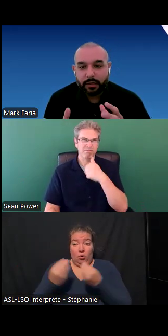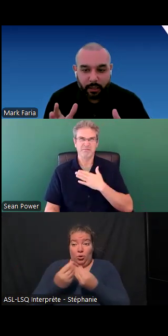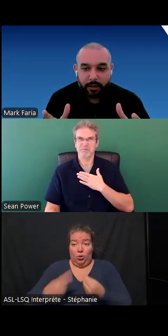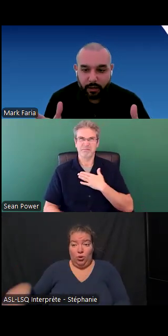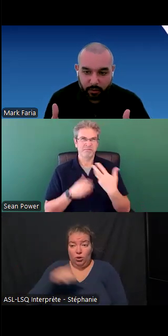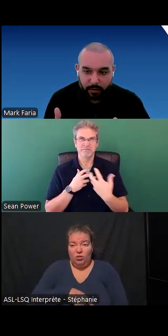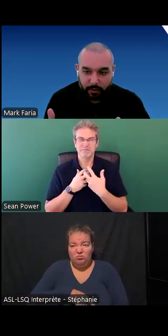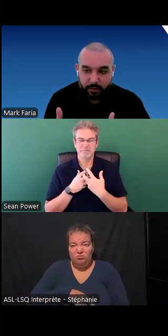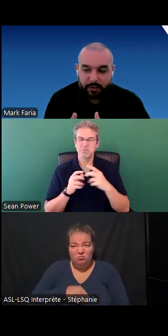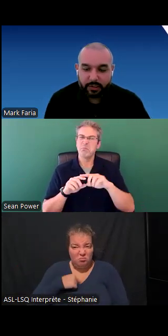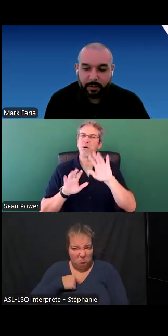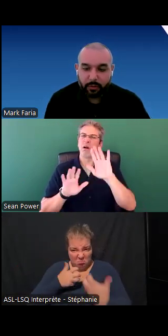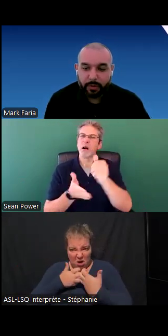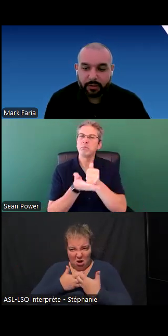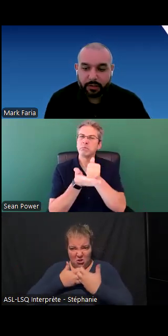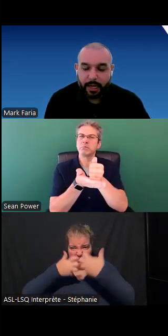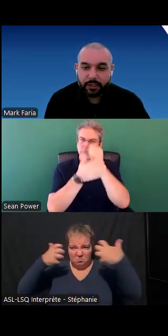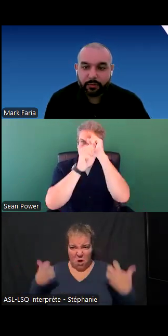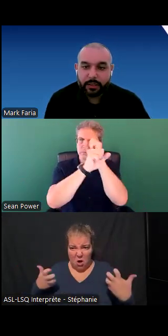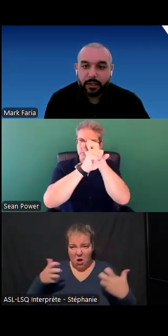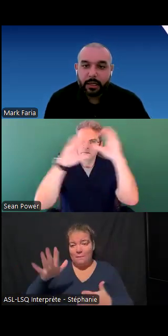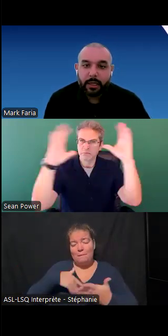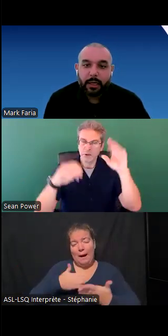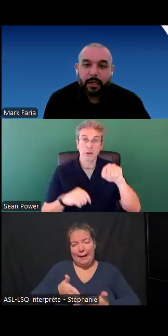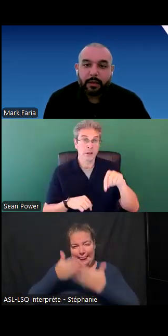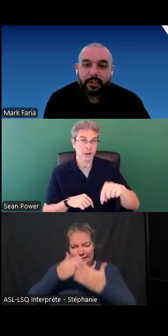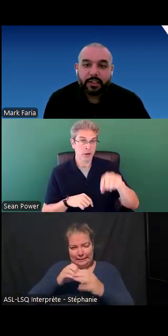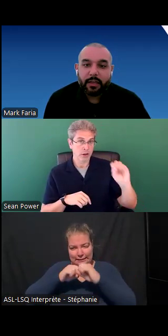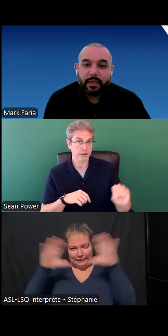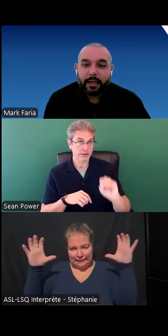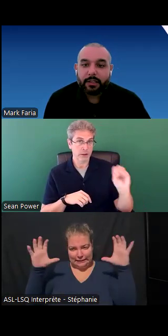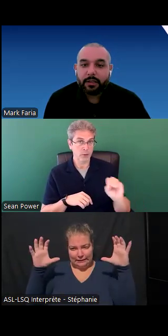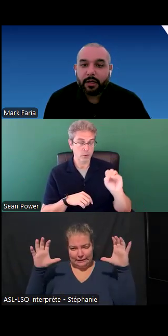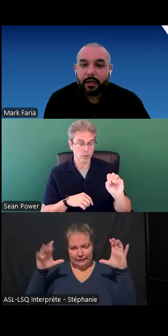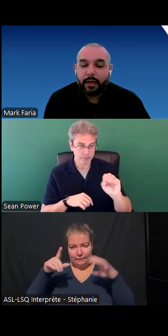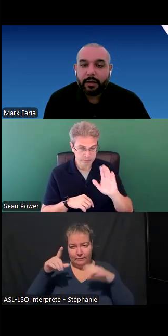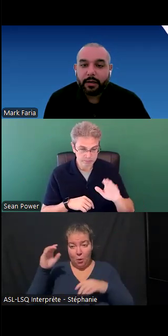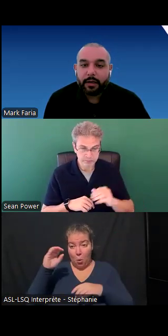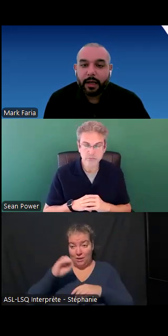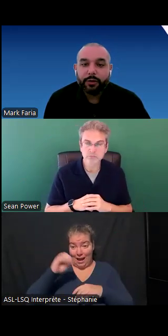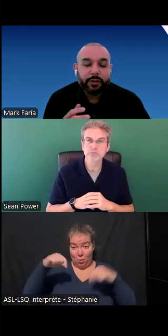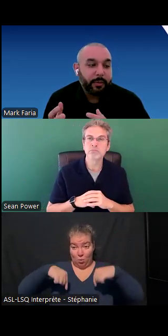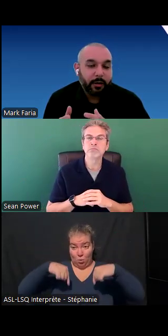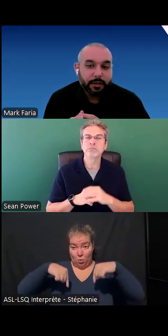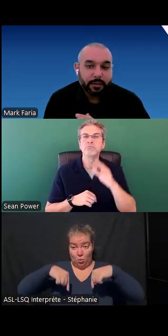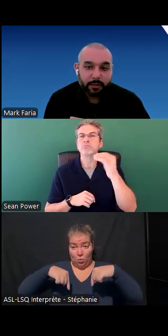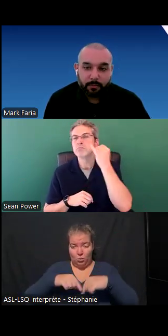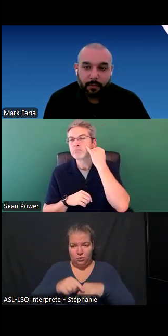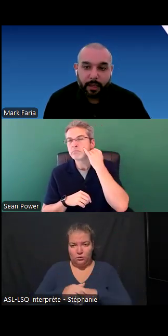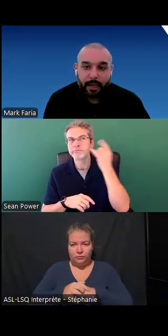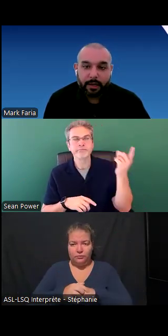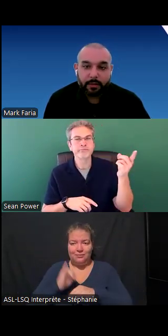in Ontario, in this example, based on the tax rates, let's say that an elderly